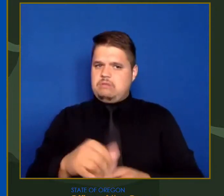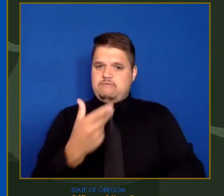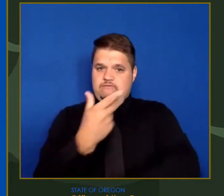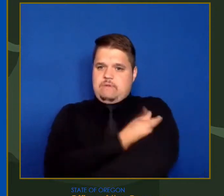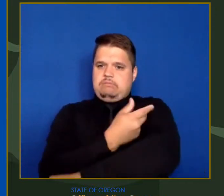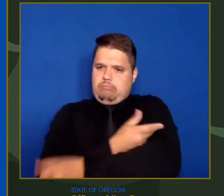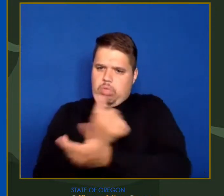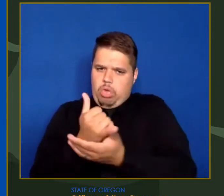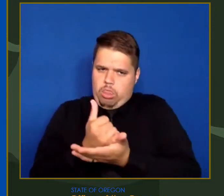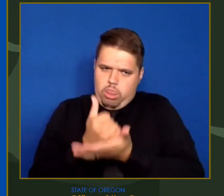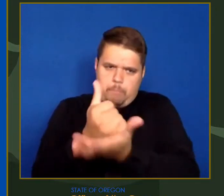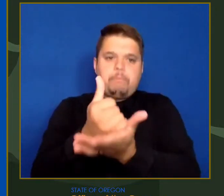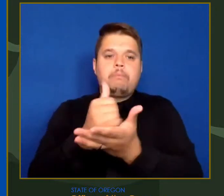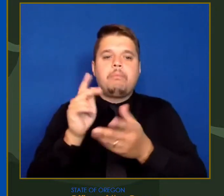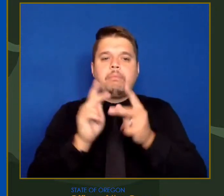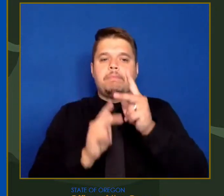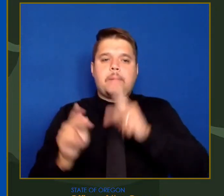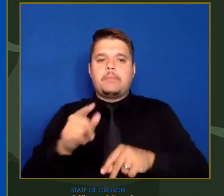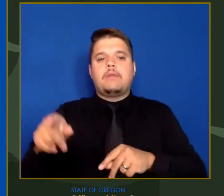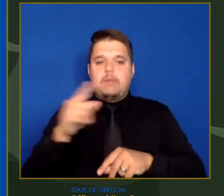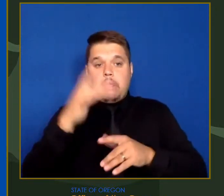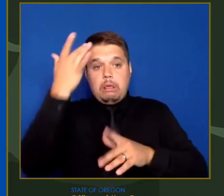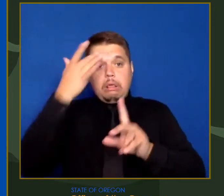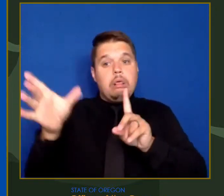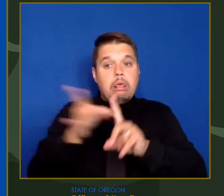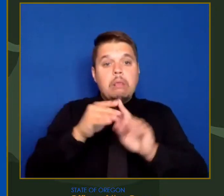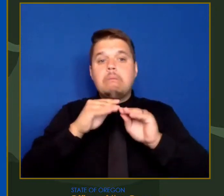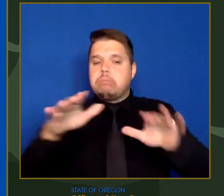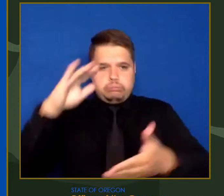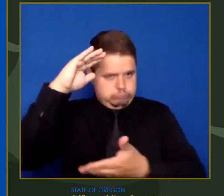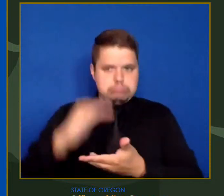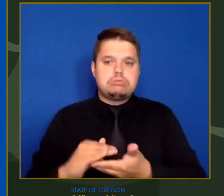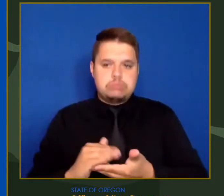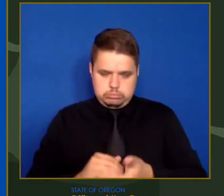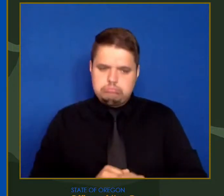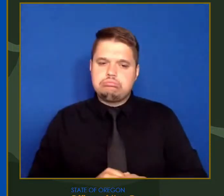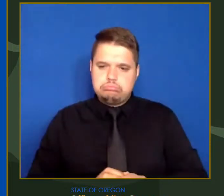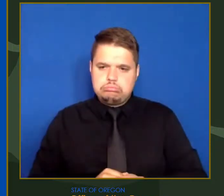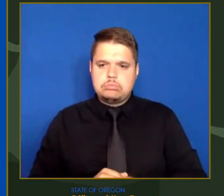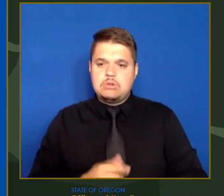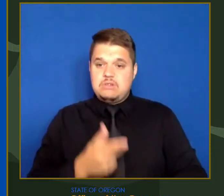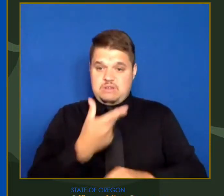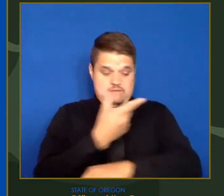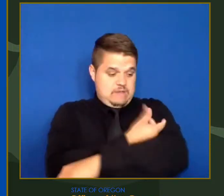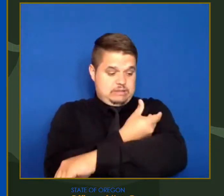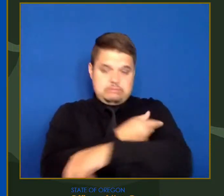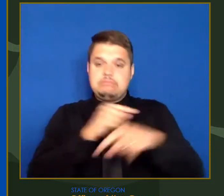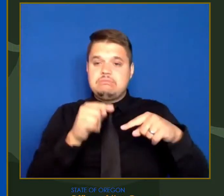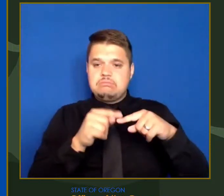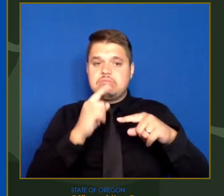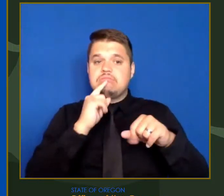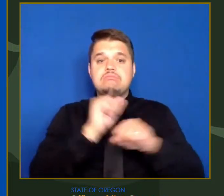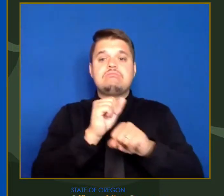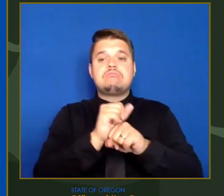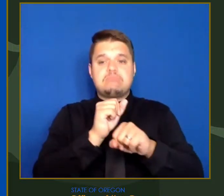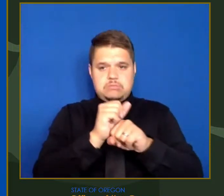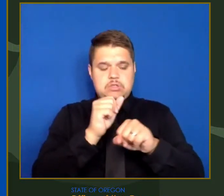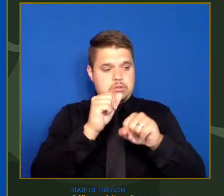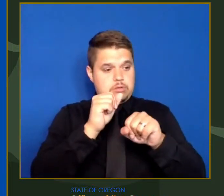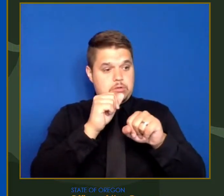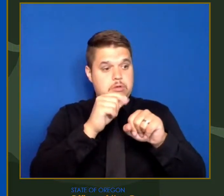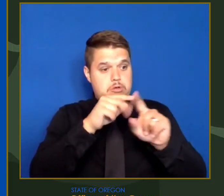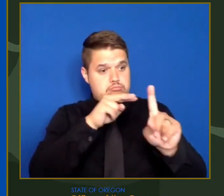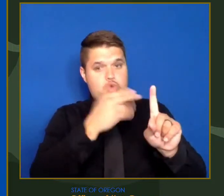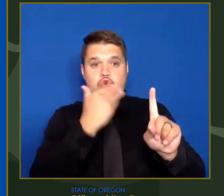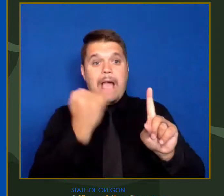raging as fiercely as ever among people who are unvaccinated. Yesterday, OHA doctors and epidemiologists posted our latest report on